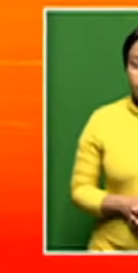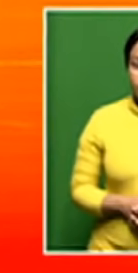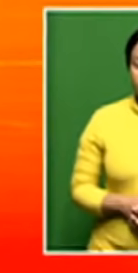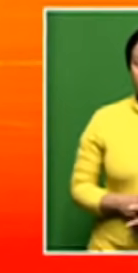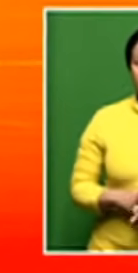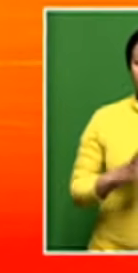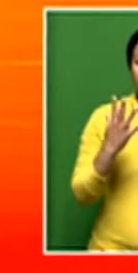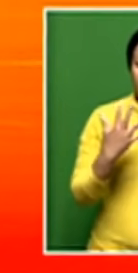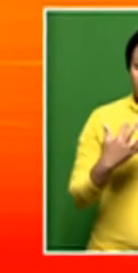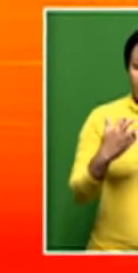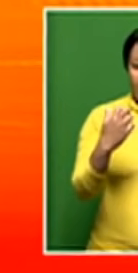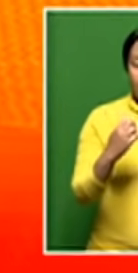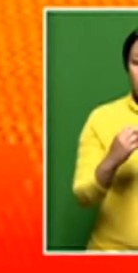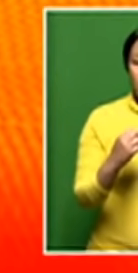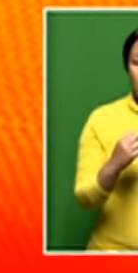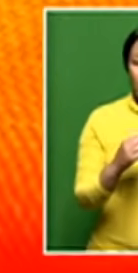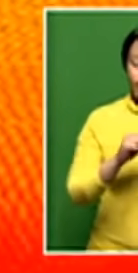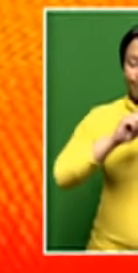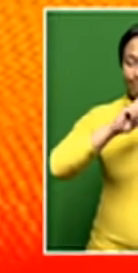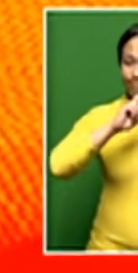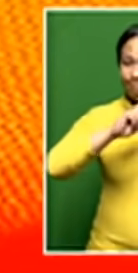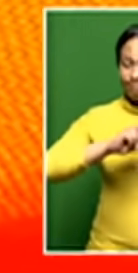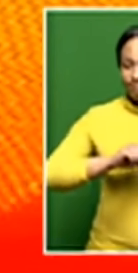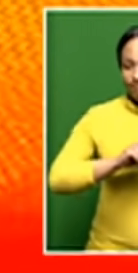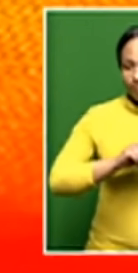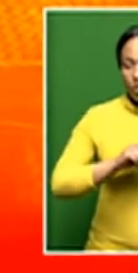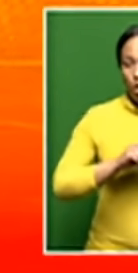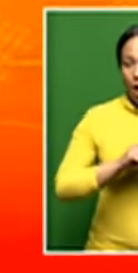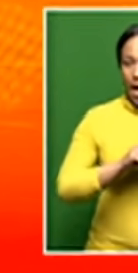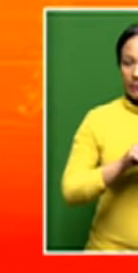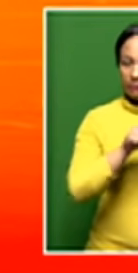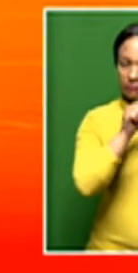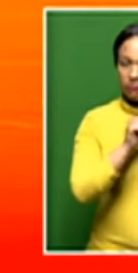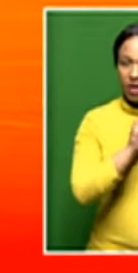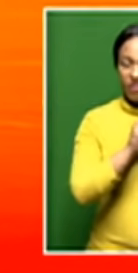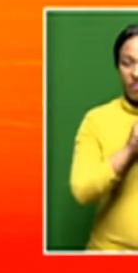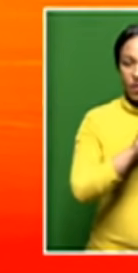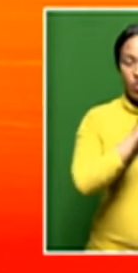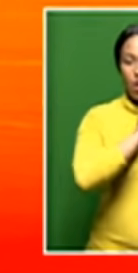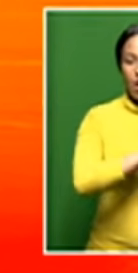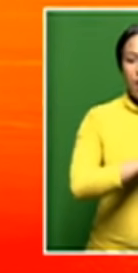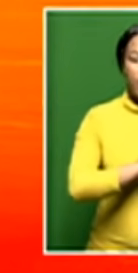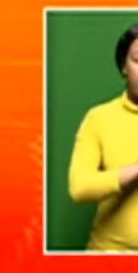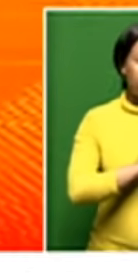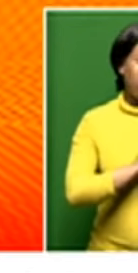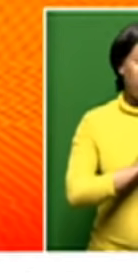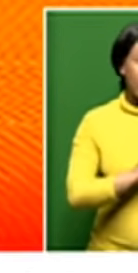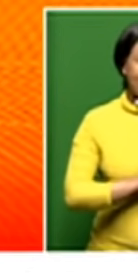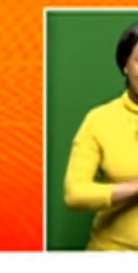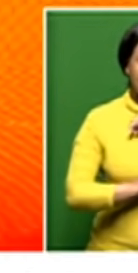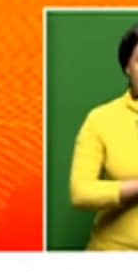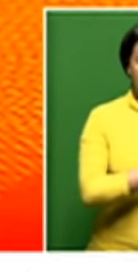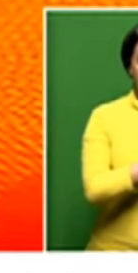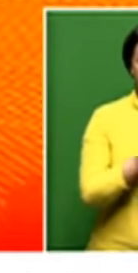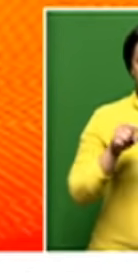Parliament will hold a probe into allegations of an insurrection that is set to have precipitated the recent unrest in